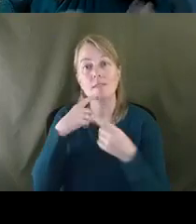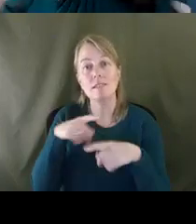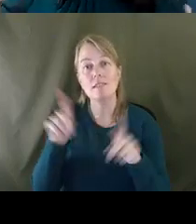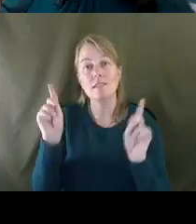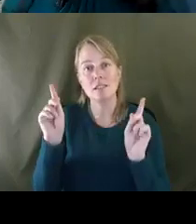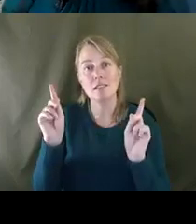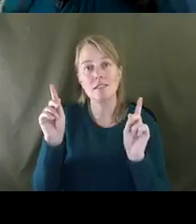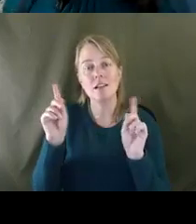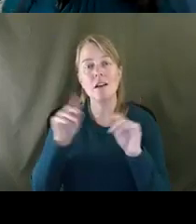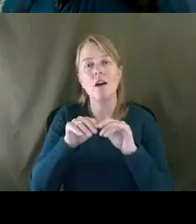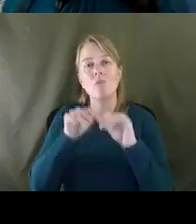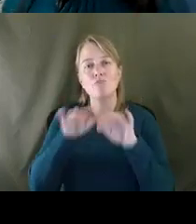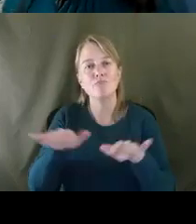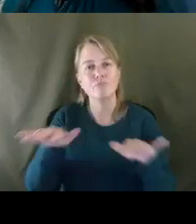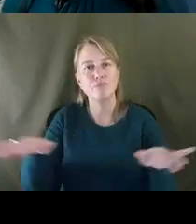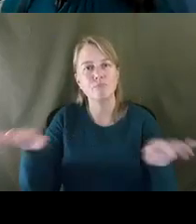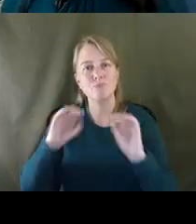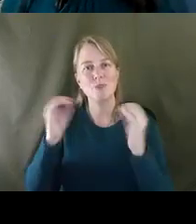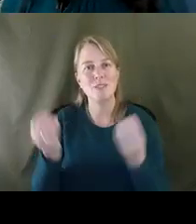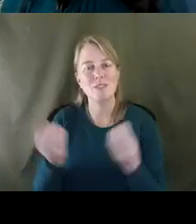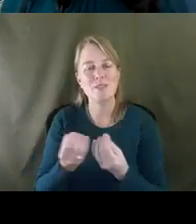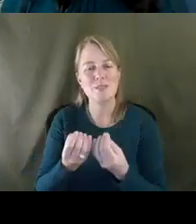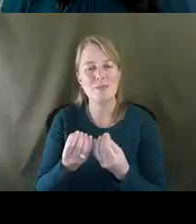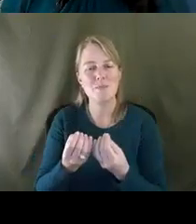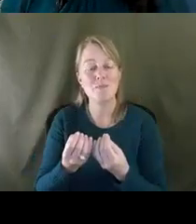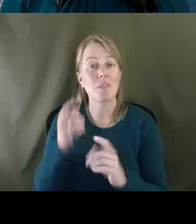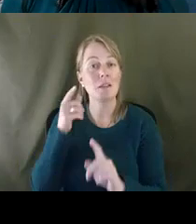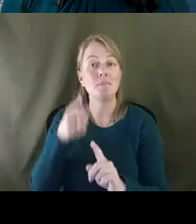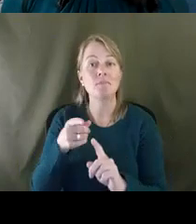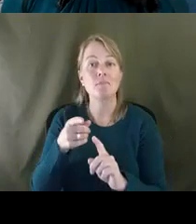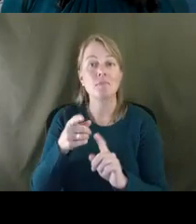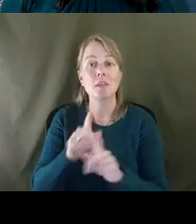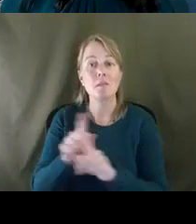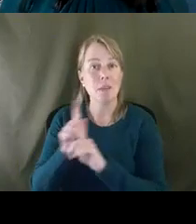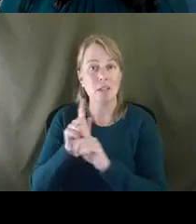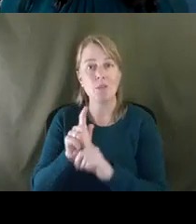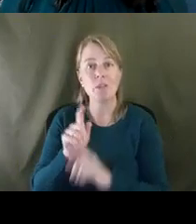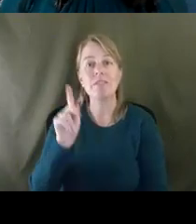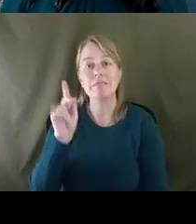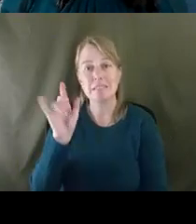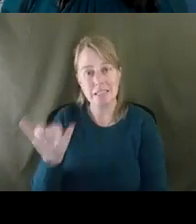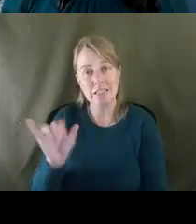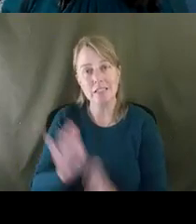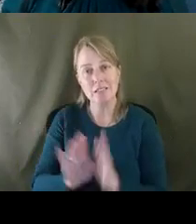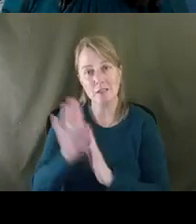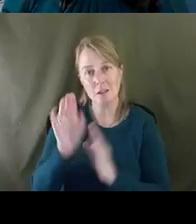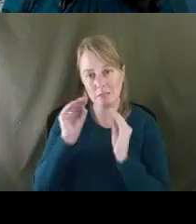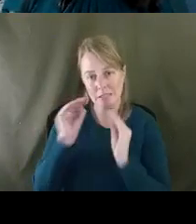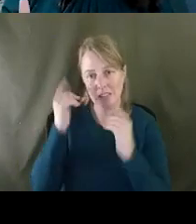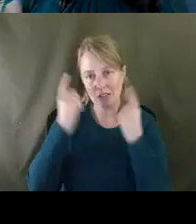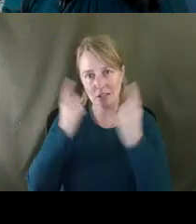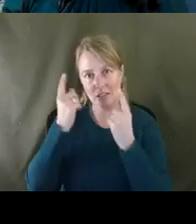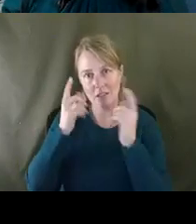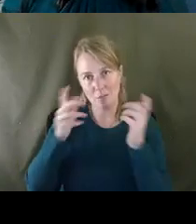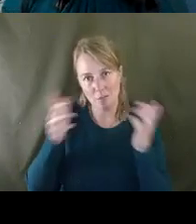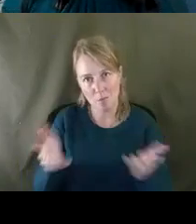just ripple throughout an organization. Bottom line, mentoring is key to develop and teach the thinking that promotes